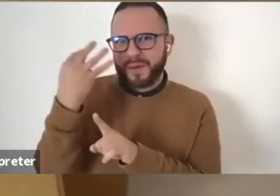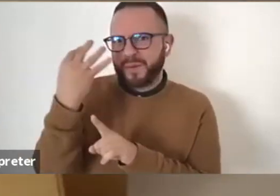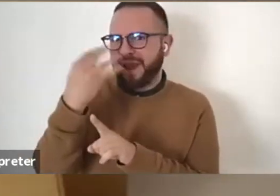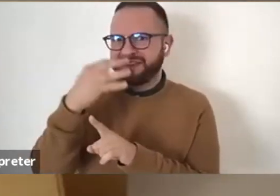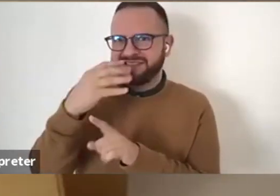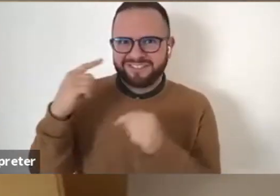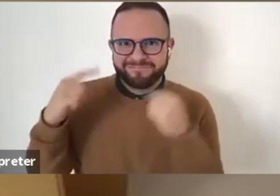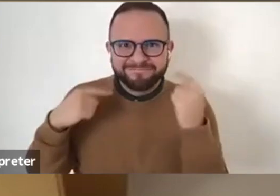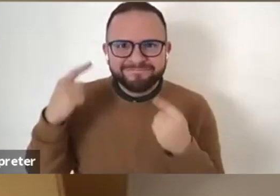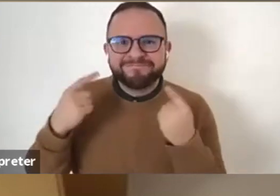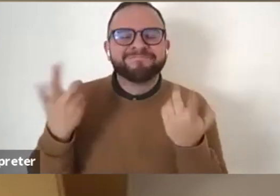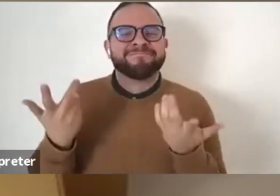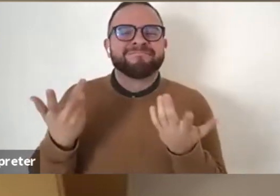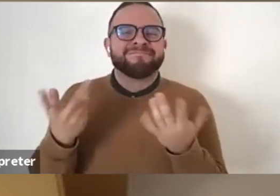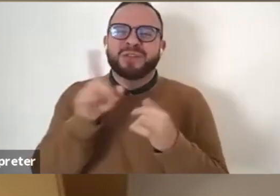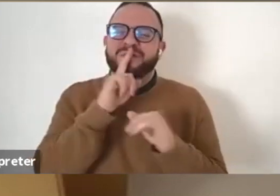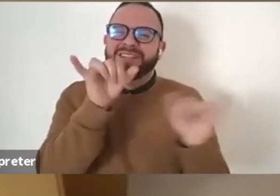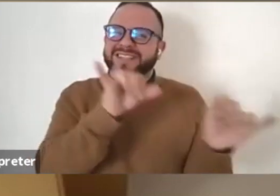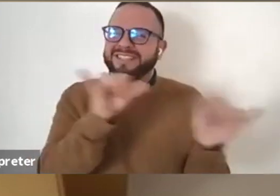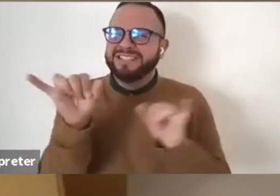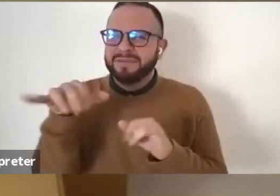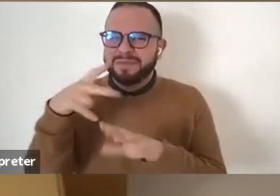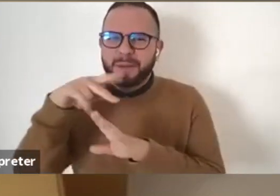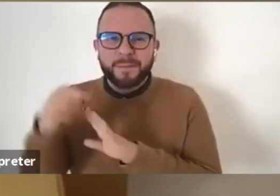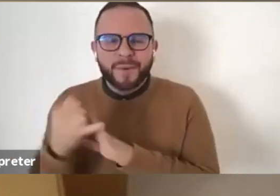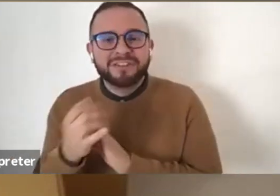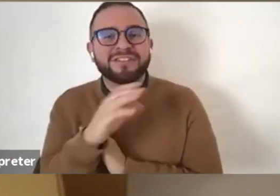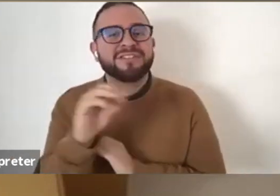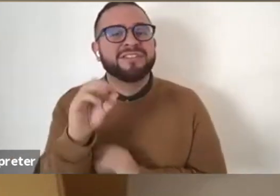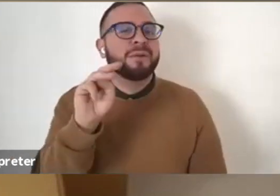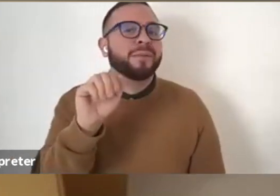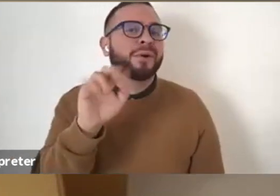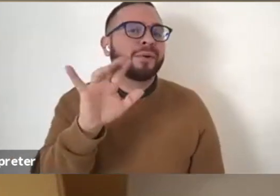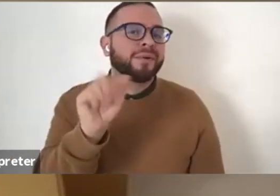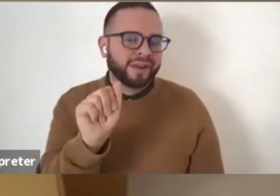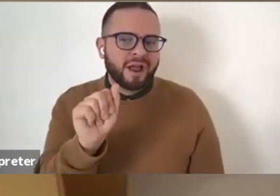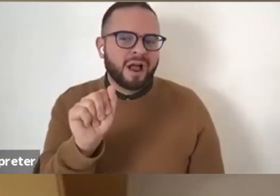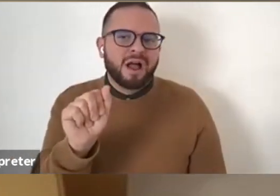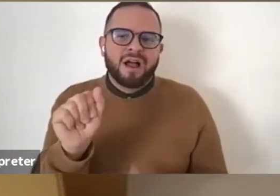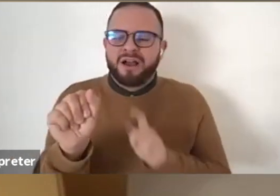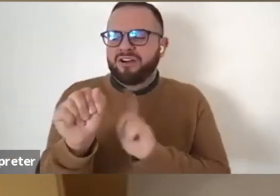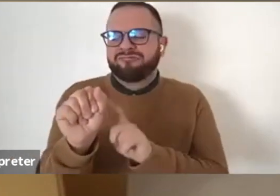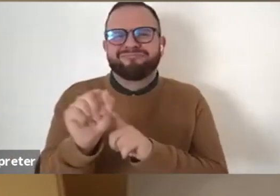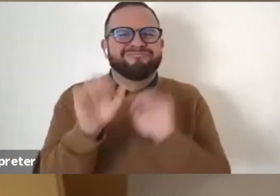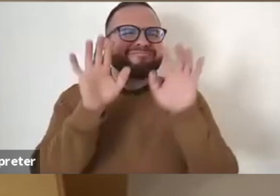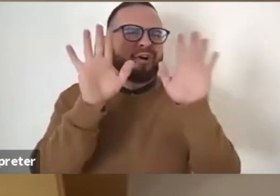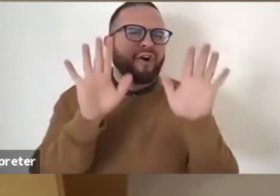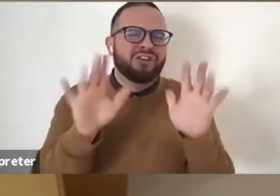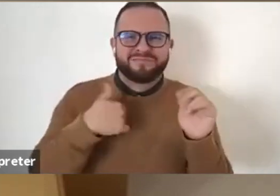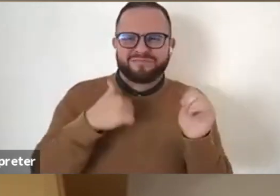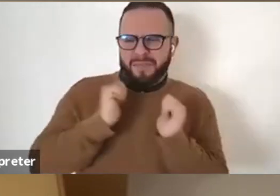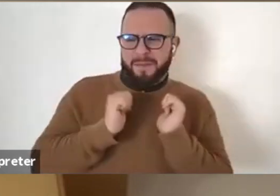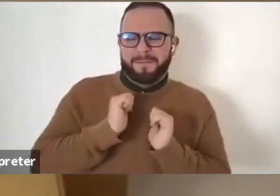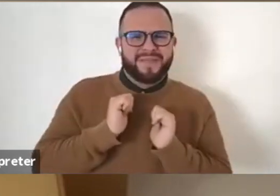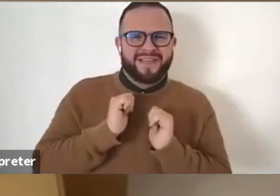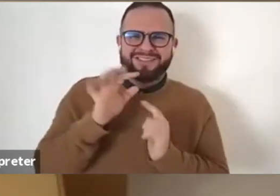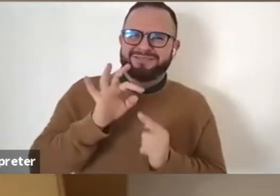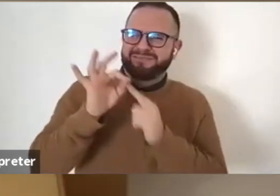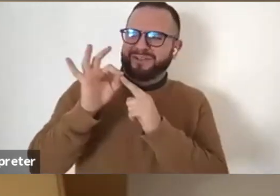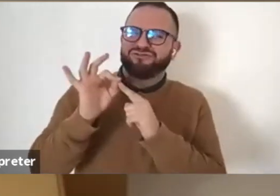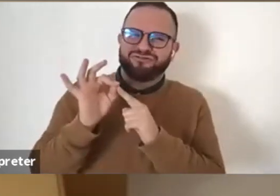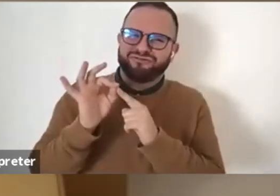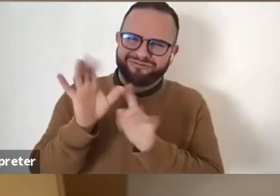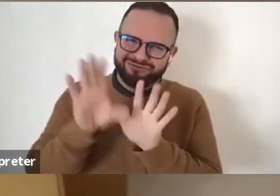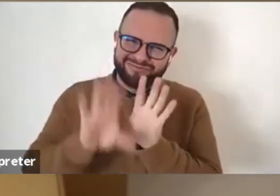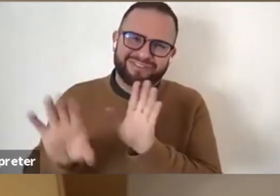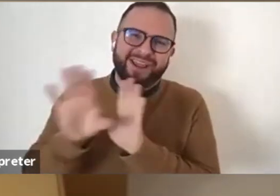that project. And Maria, it was really fantastic to play such a special character,